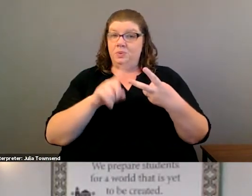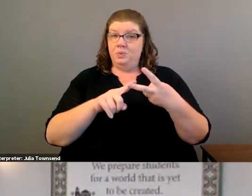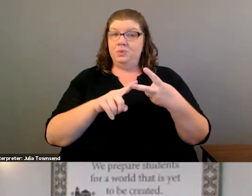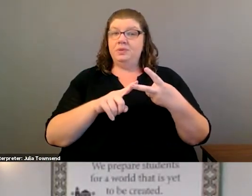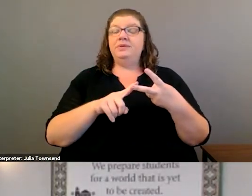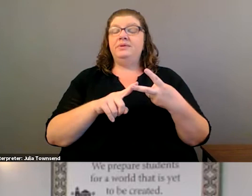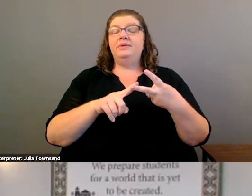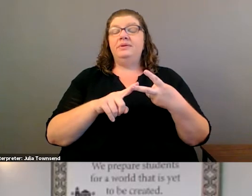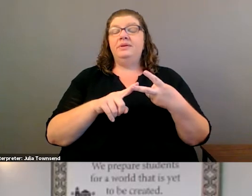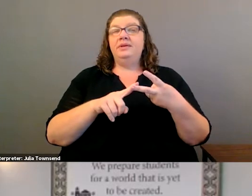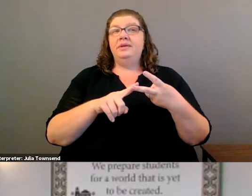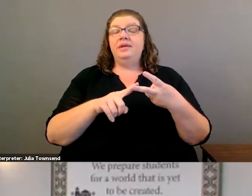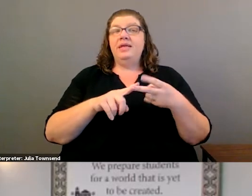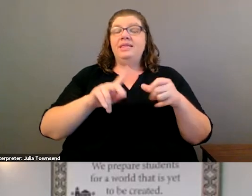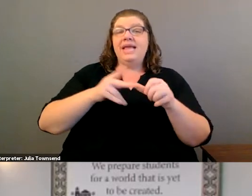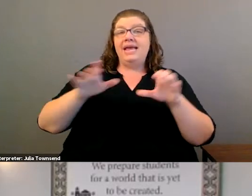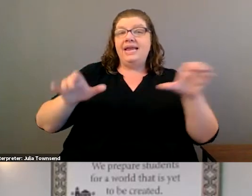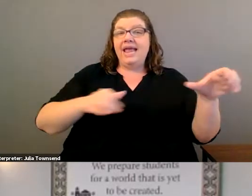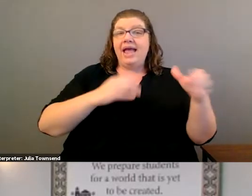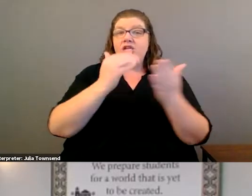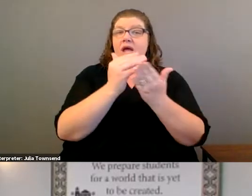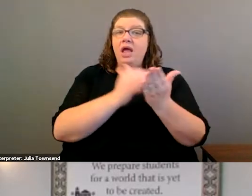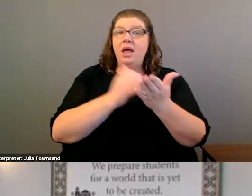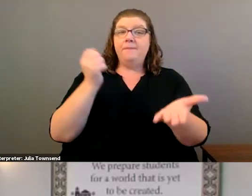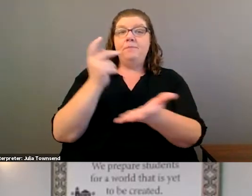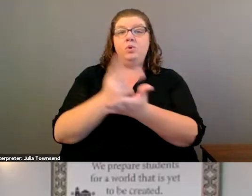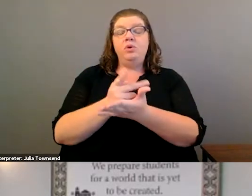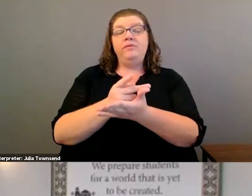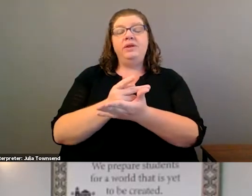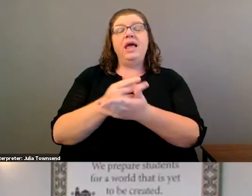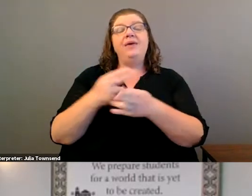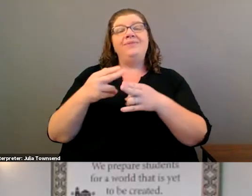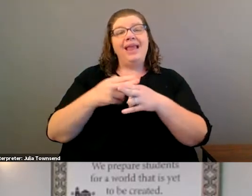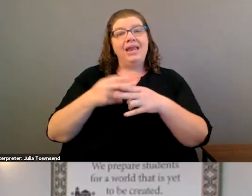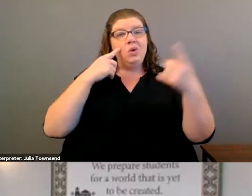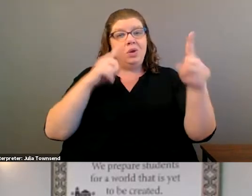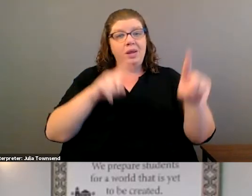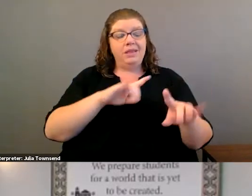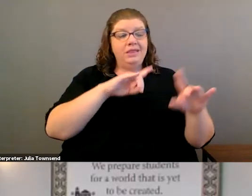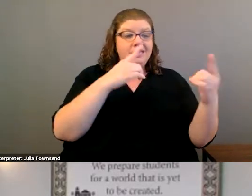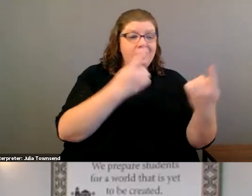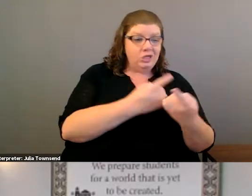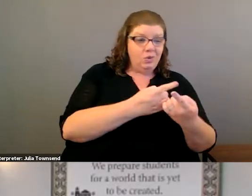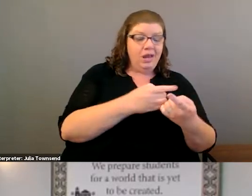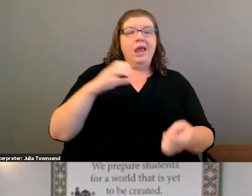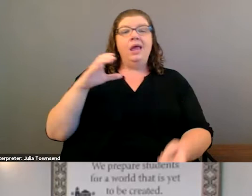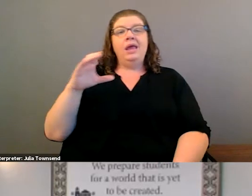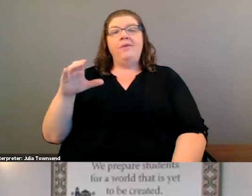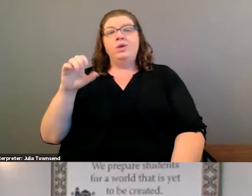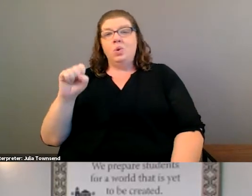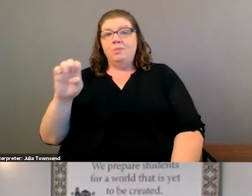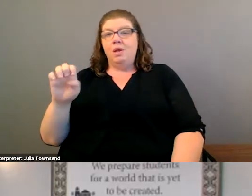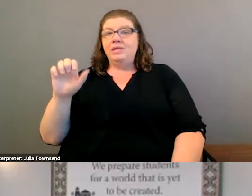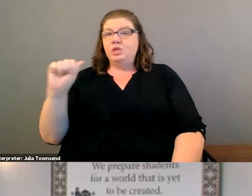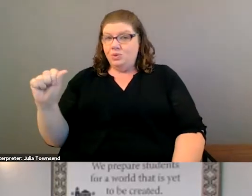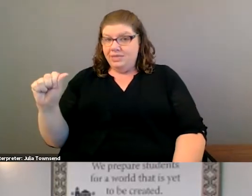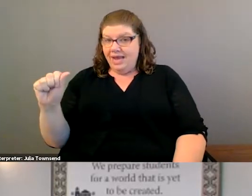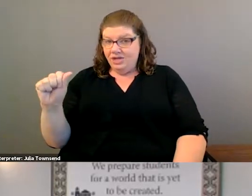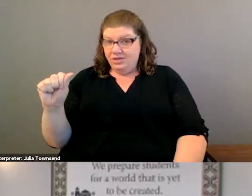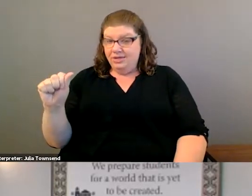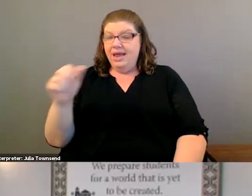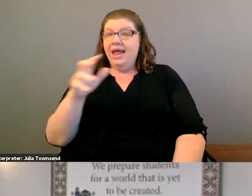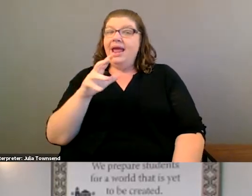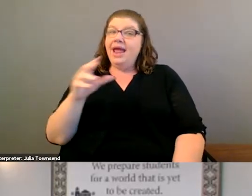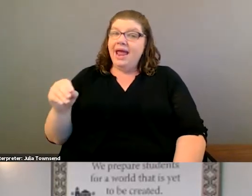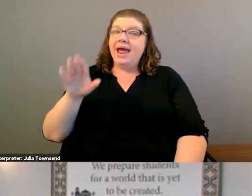second action item is the approval of the tentative agreement between the district and the California School Employees Association and